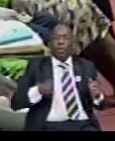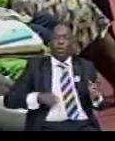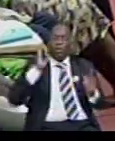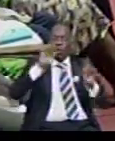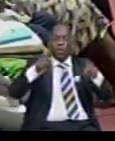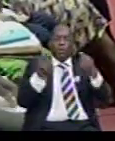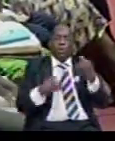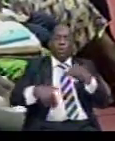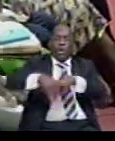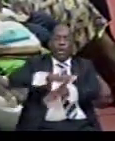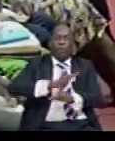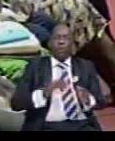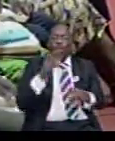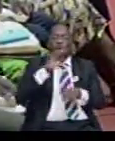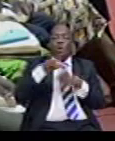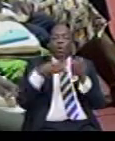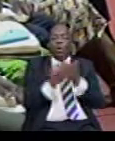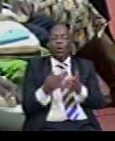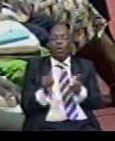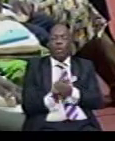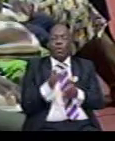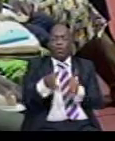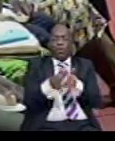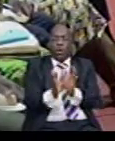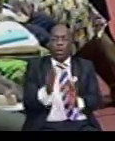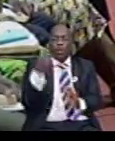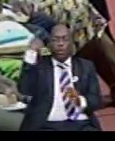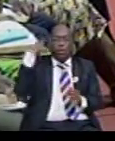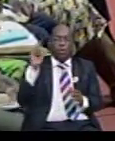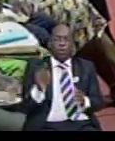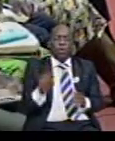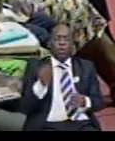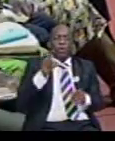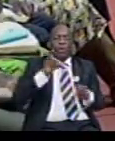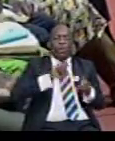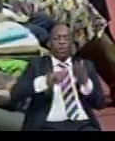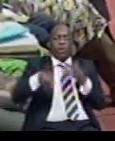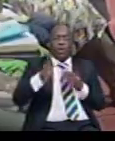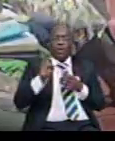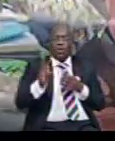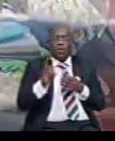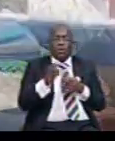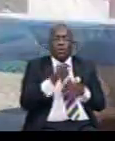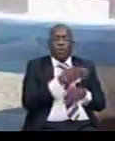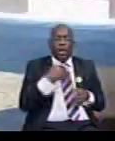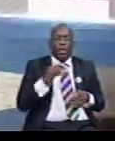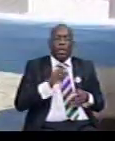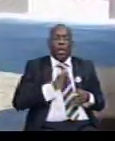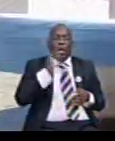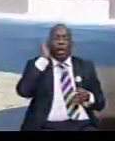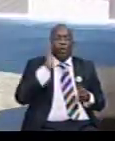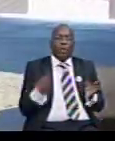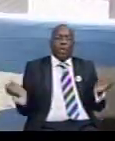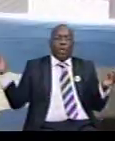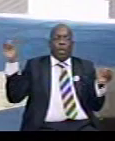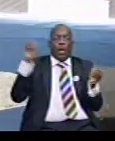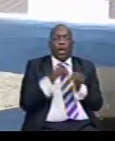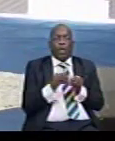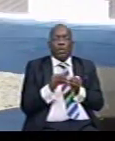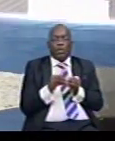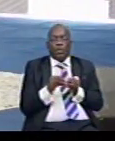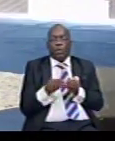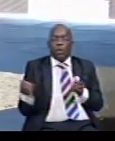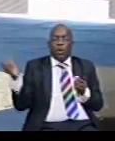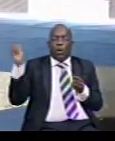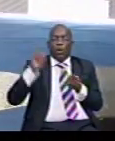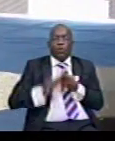you are asking for. Look at verse 6. In verse 6, and I will add unto